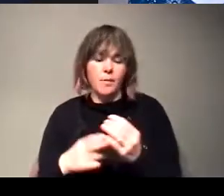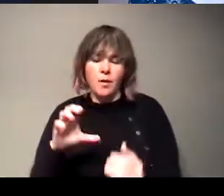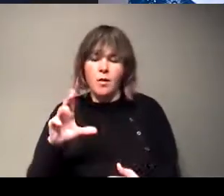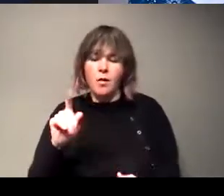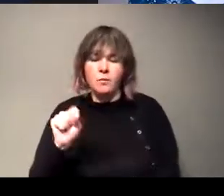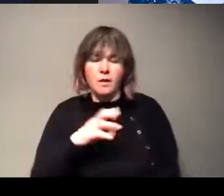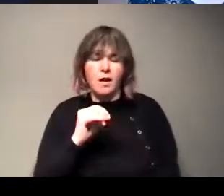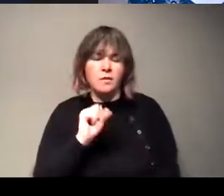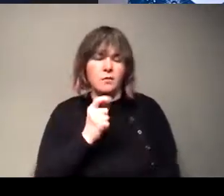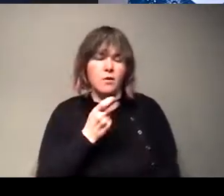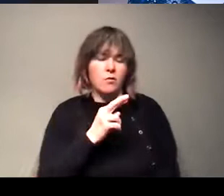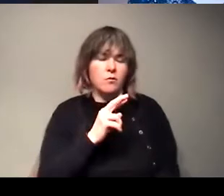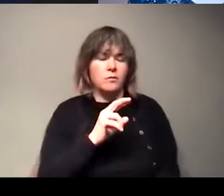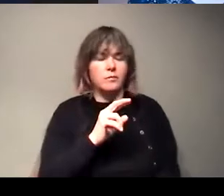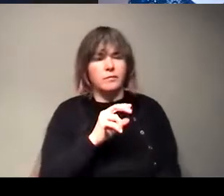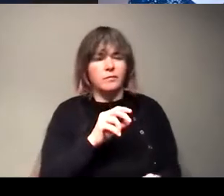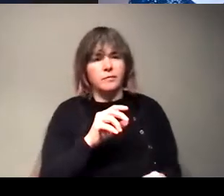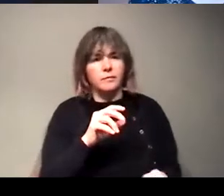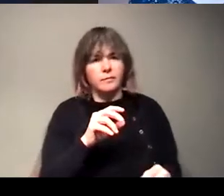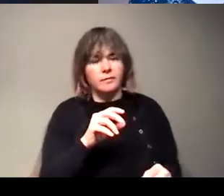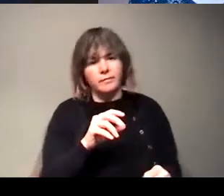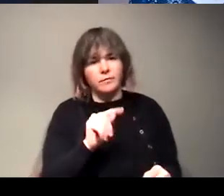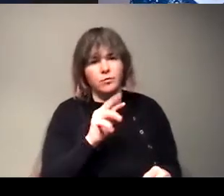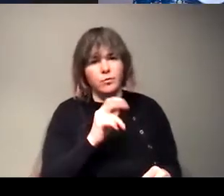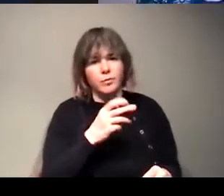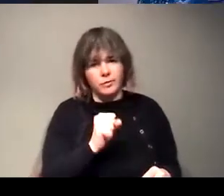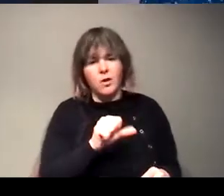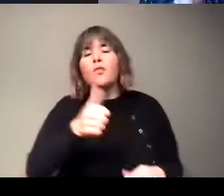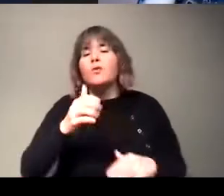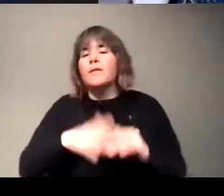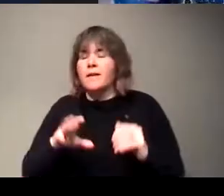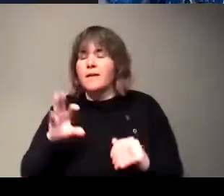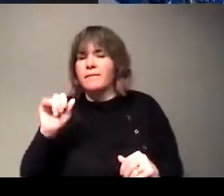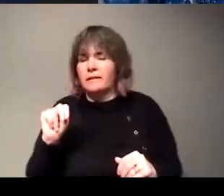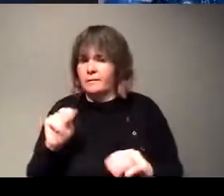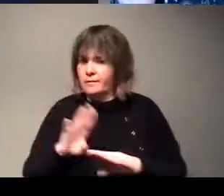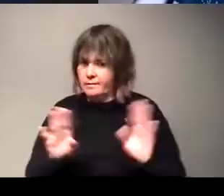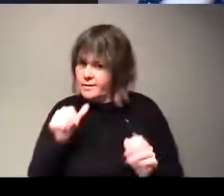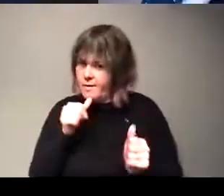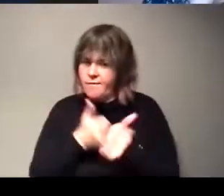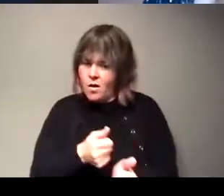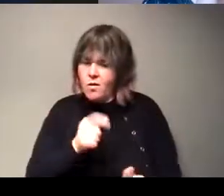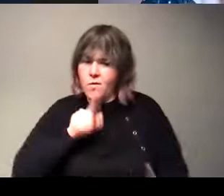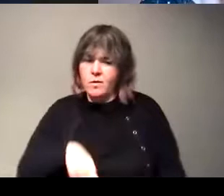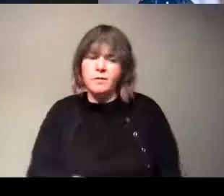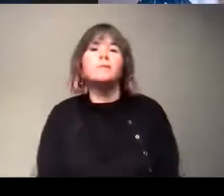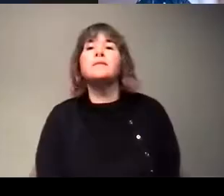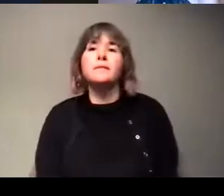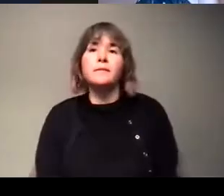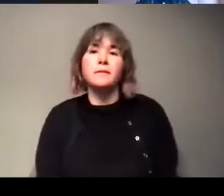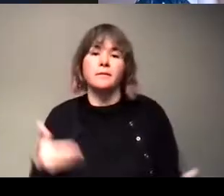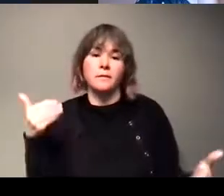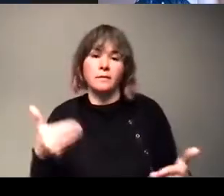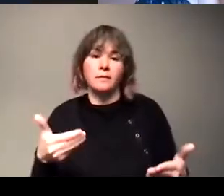follow orders. And right. Which is love him for that. Yeah. All right. So it's getting close